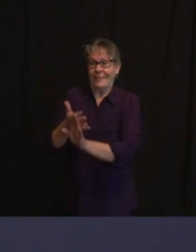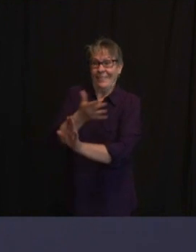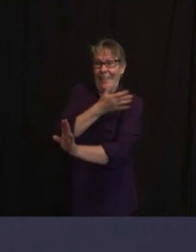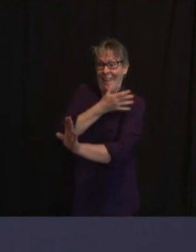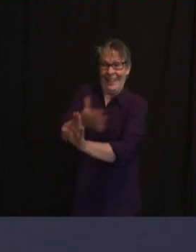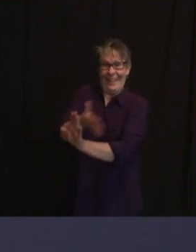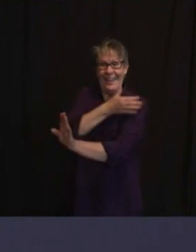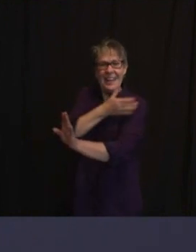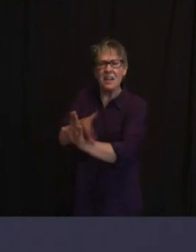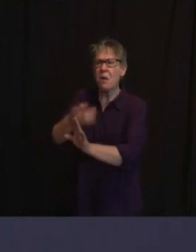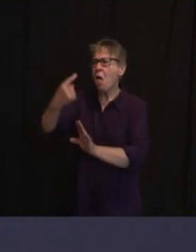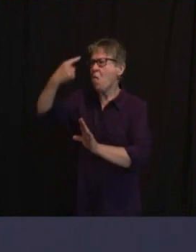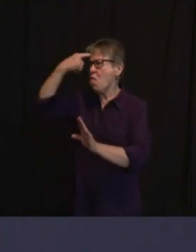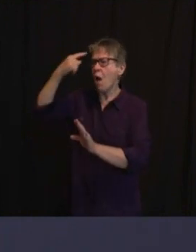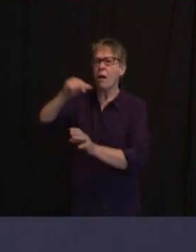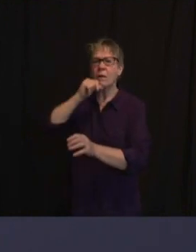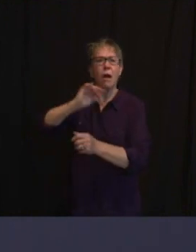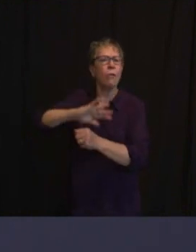Thank you for that.